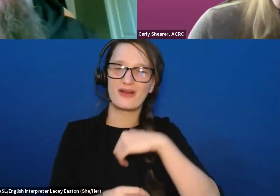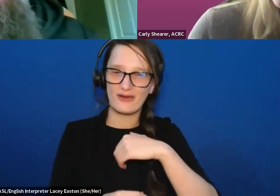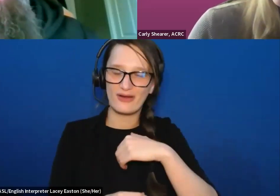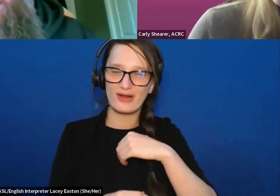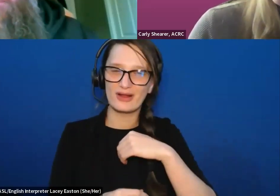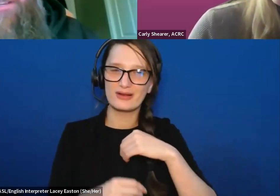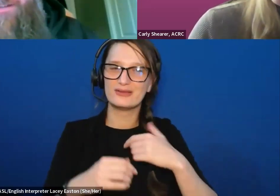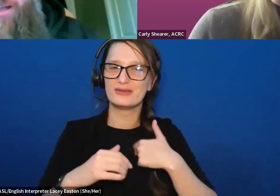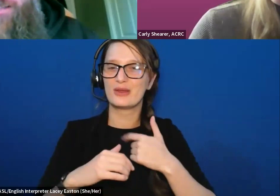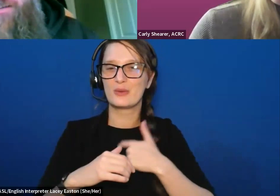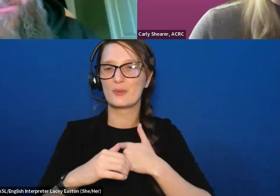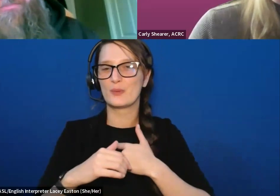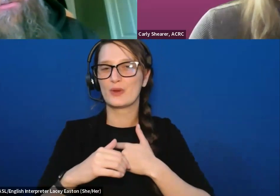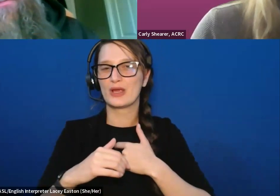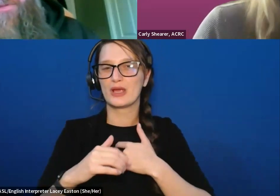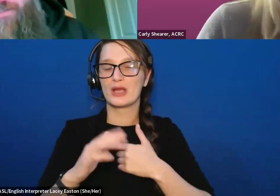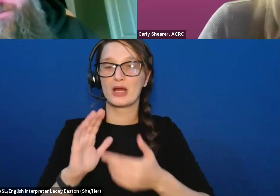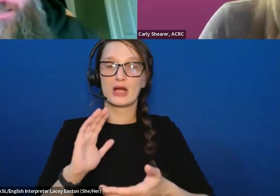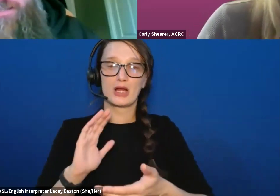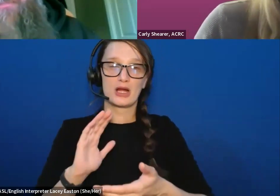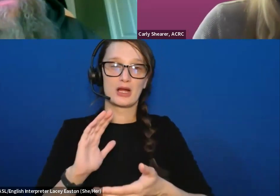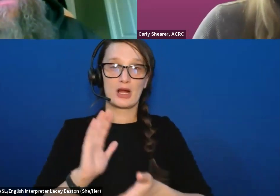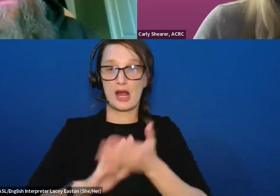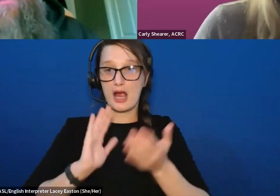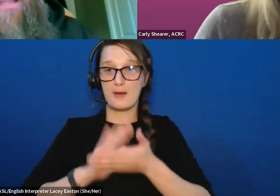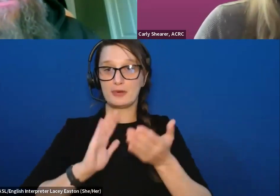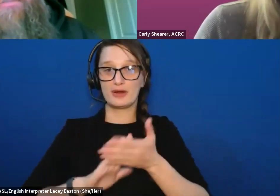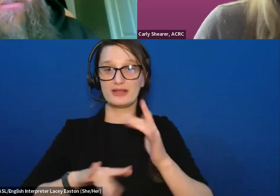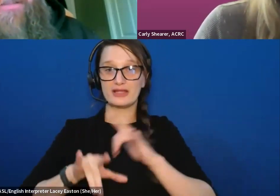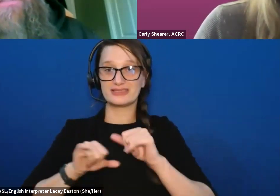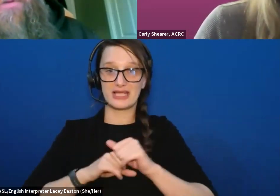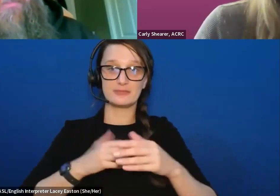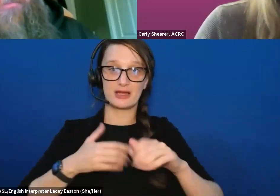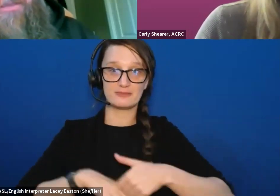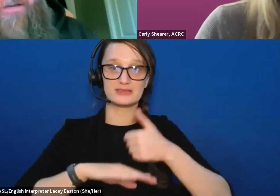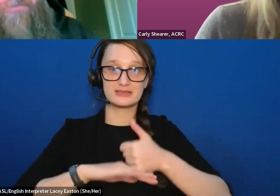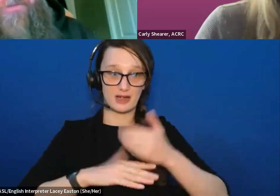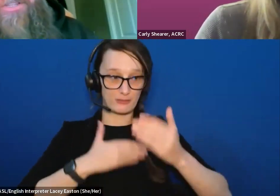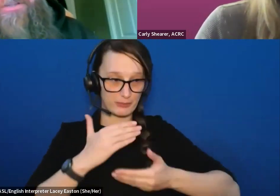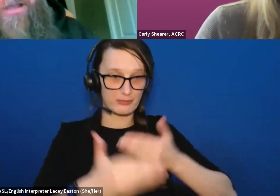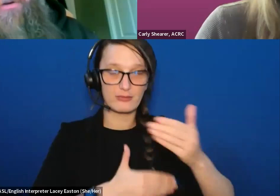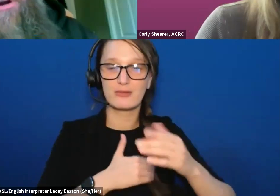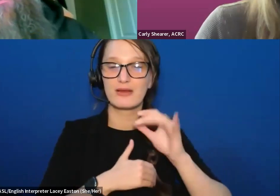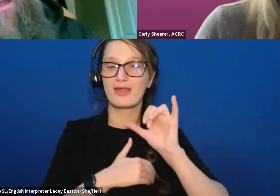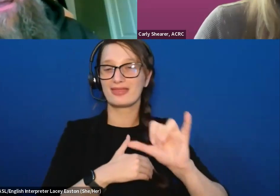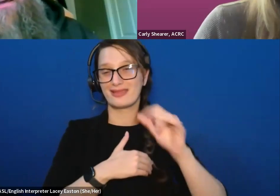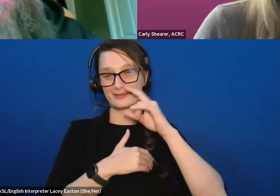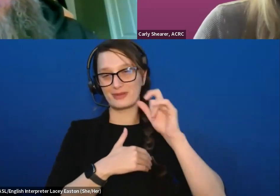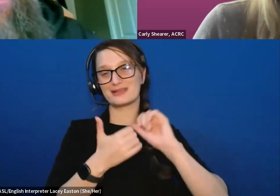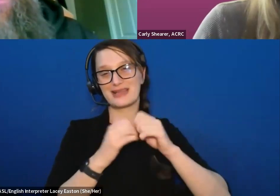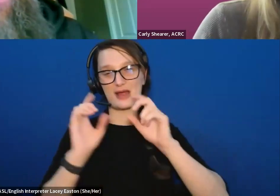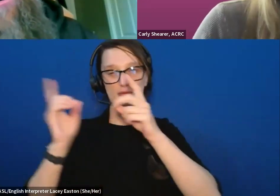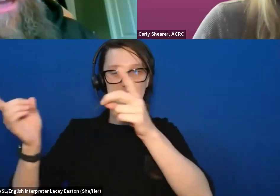are operationalizing on the move as it relates to some of these things, but that's just because that's the way the department gives out information now. All of